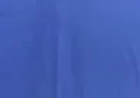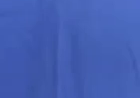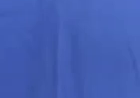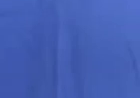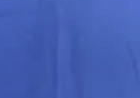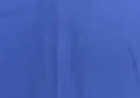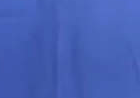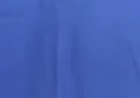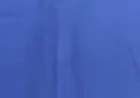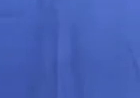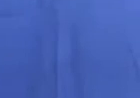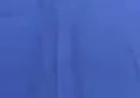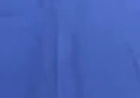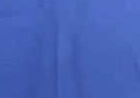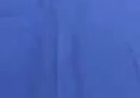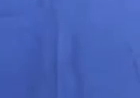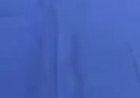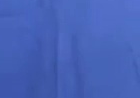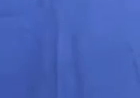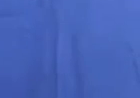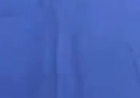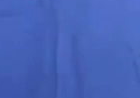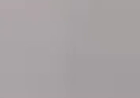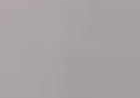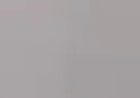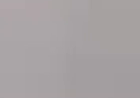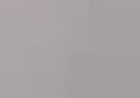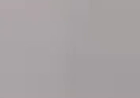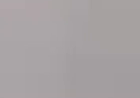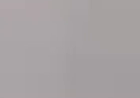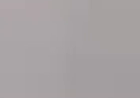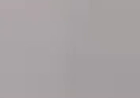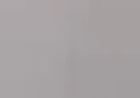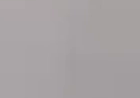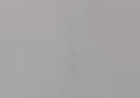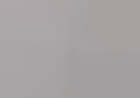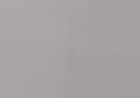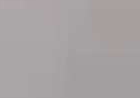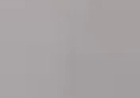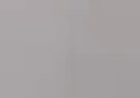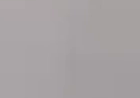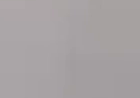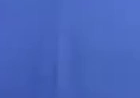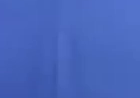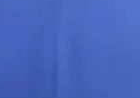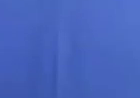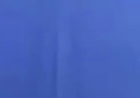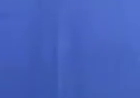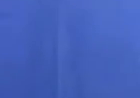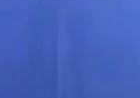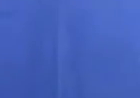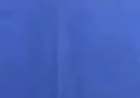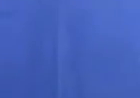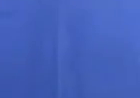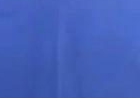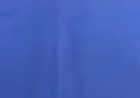Right. So, Sarah, back to you. Fantastic. We have one more question. Okay. We have one question, then I have